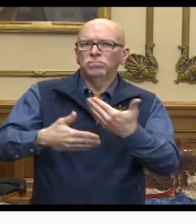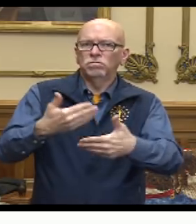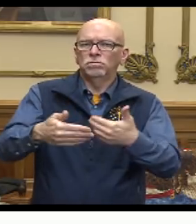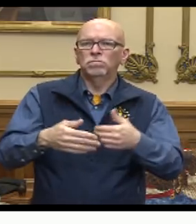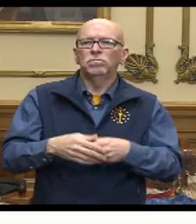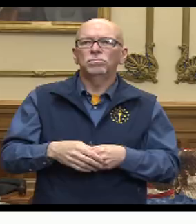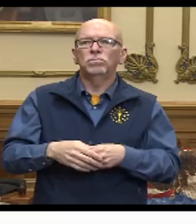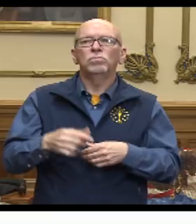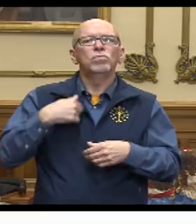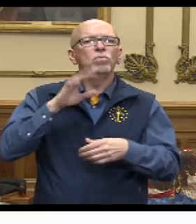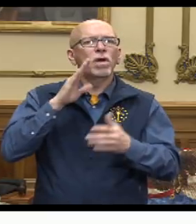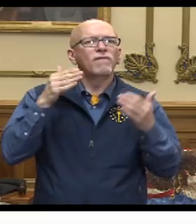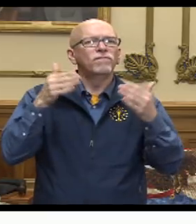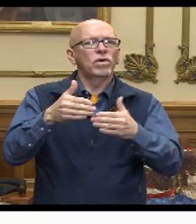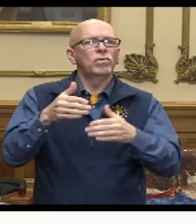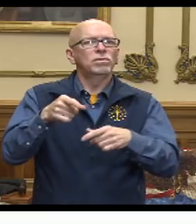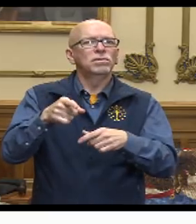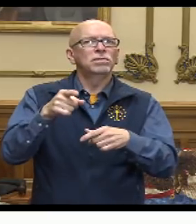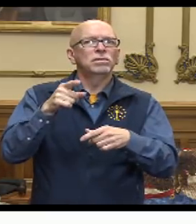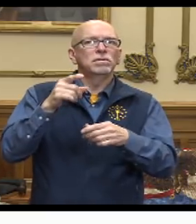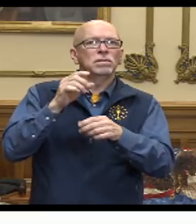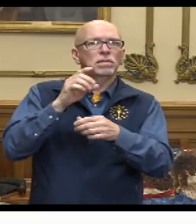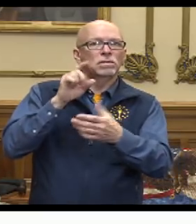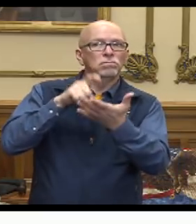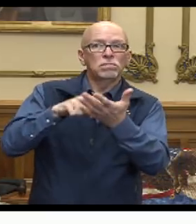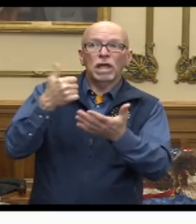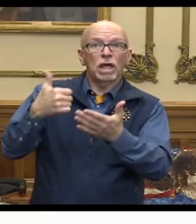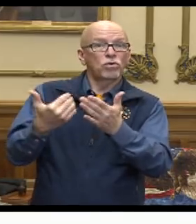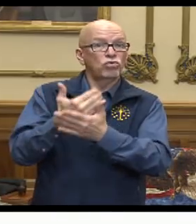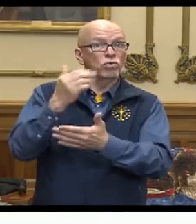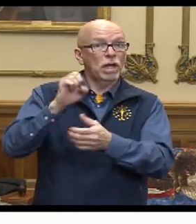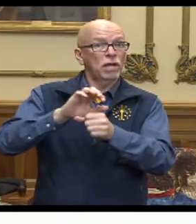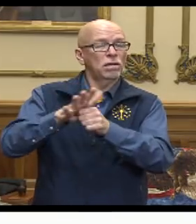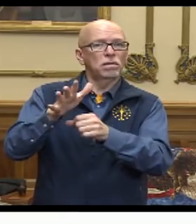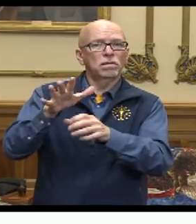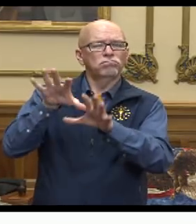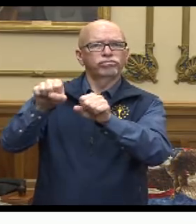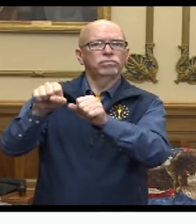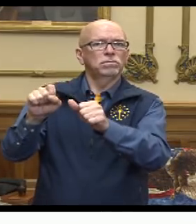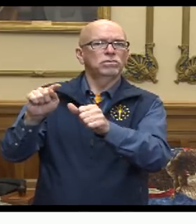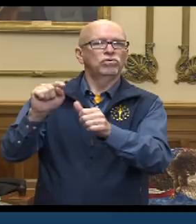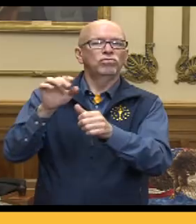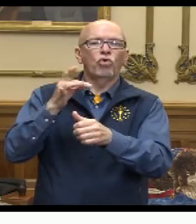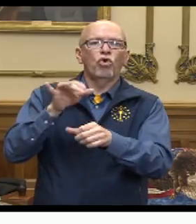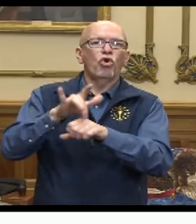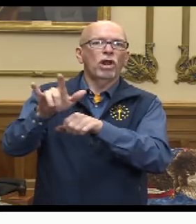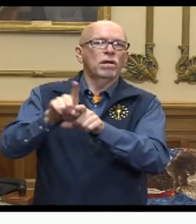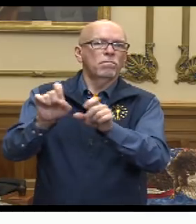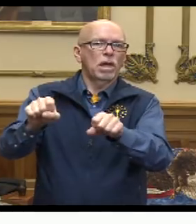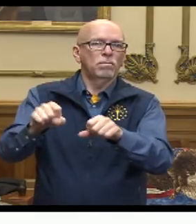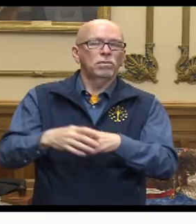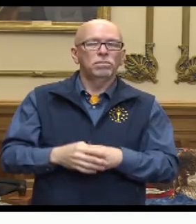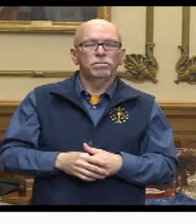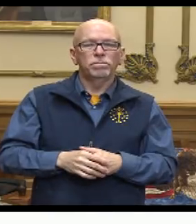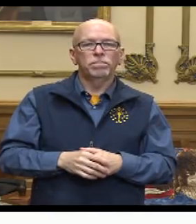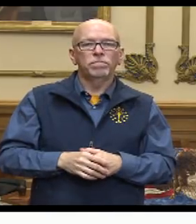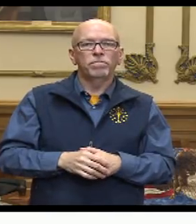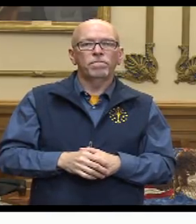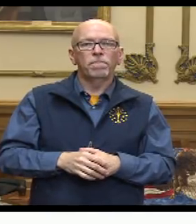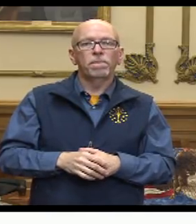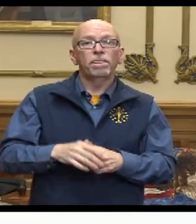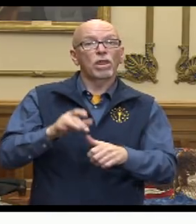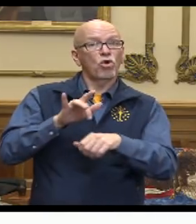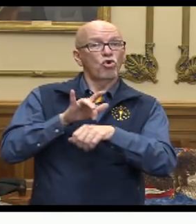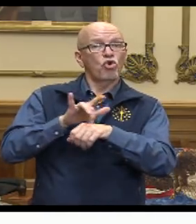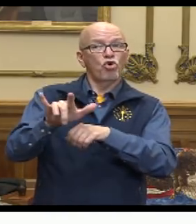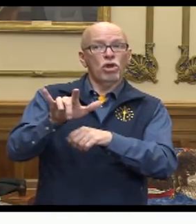will focus on detecting new cases as early as possible. To help in the early detection